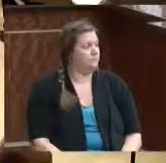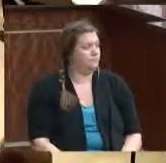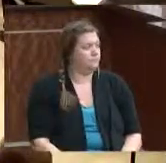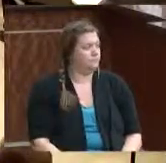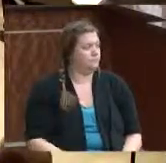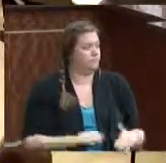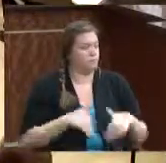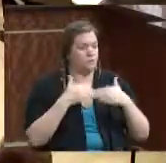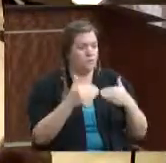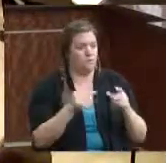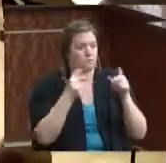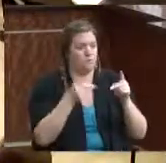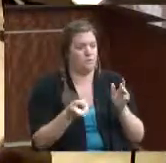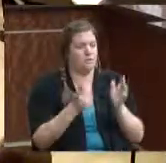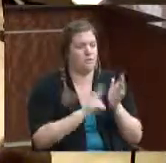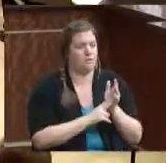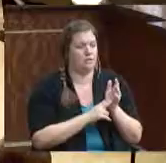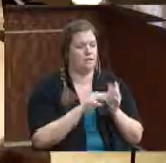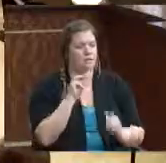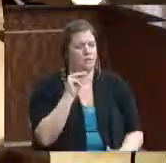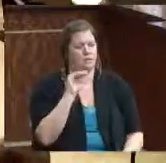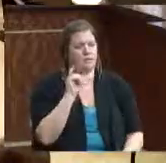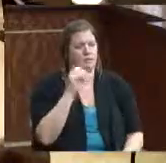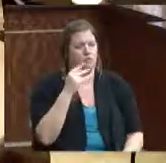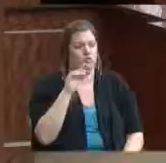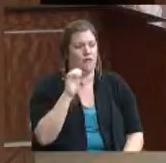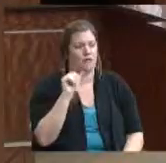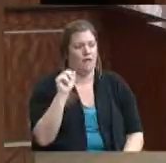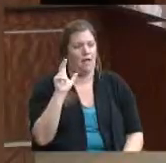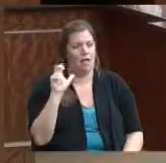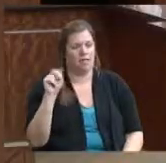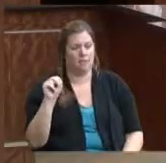The next person signed up to speak is Michelle Allen.